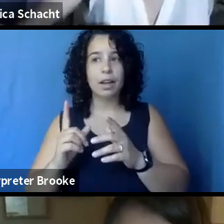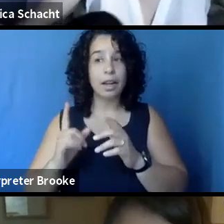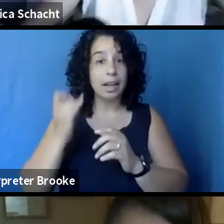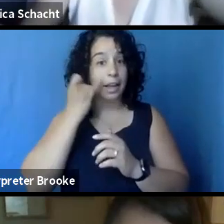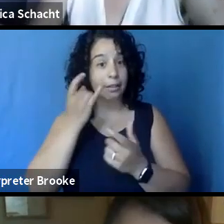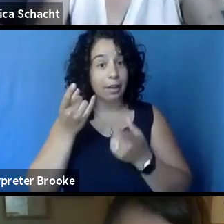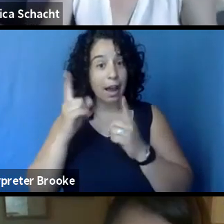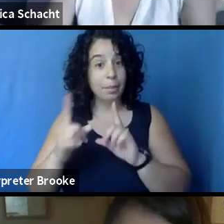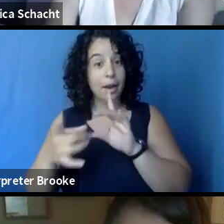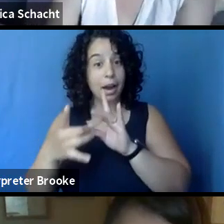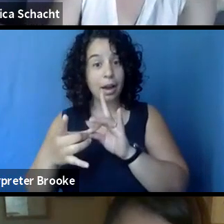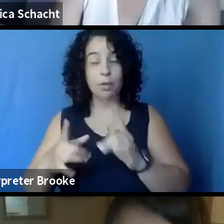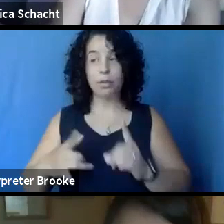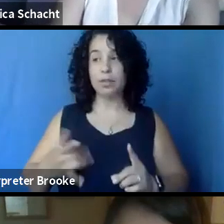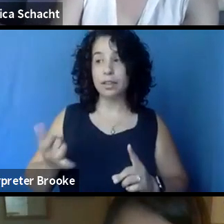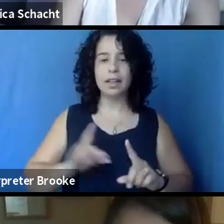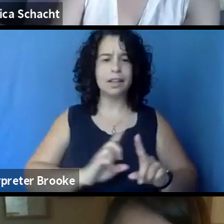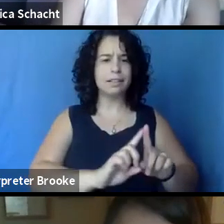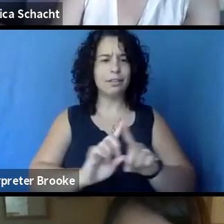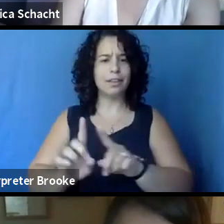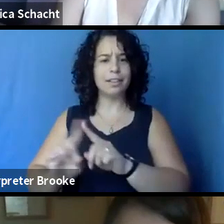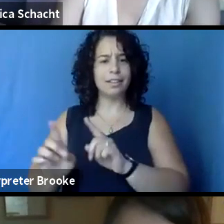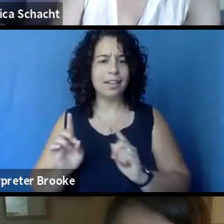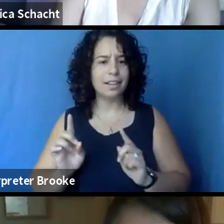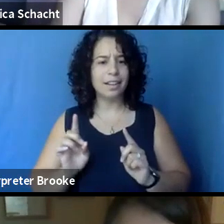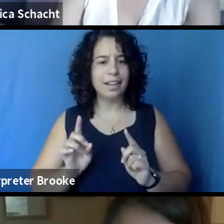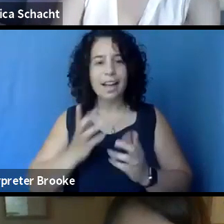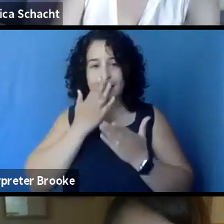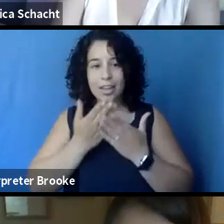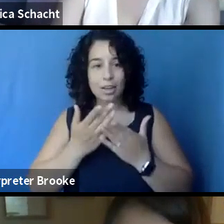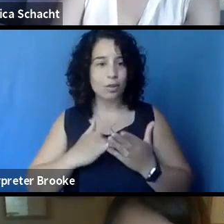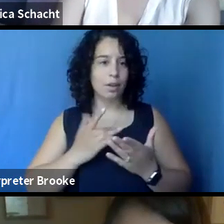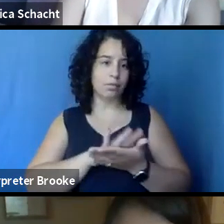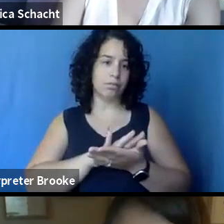up. So thank you for being people I can show up with.